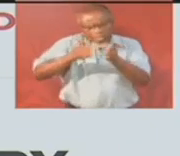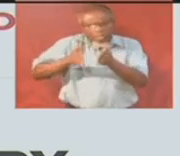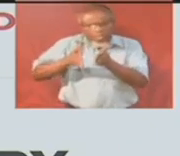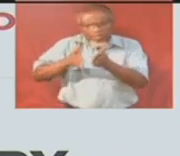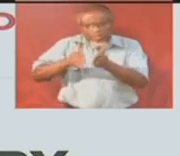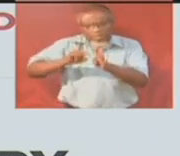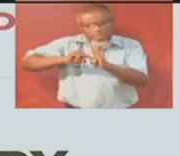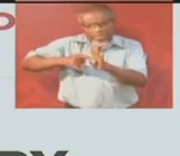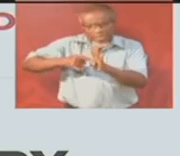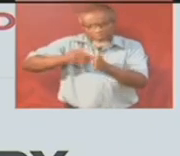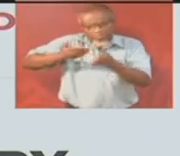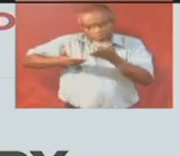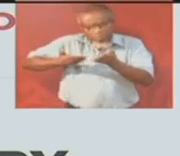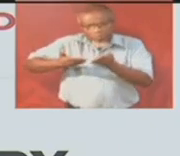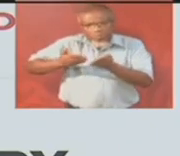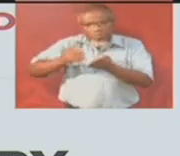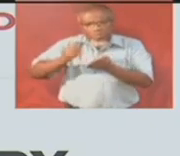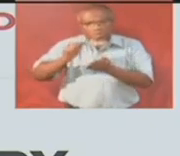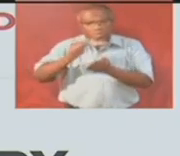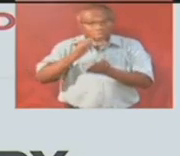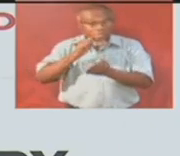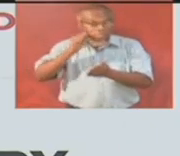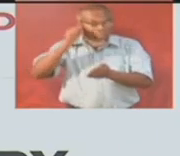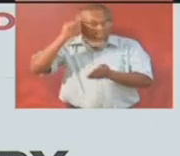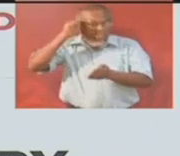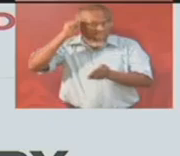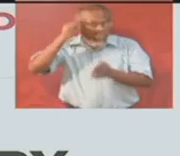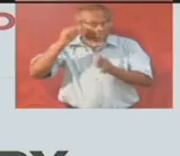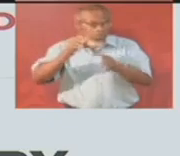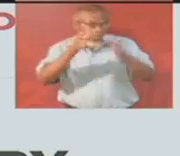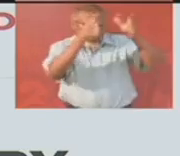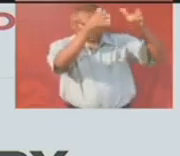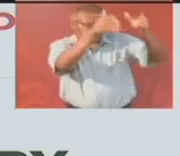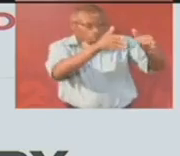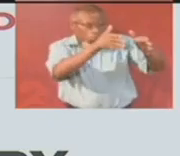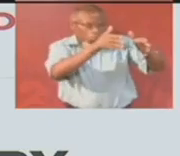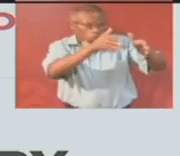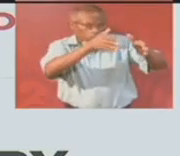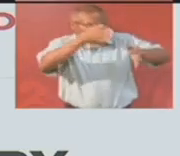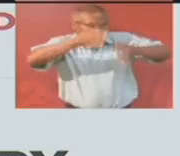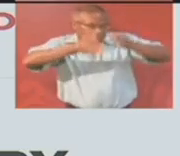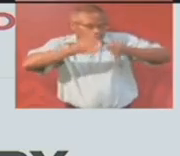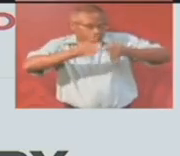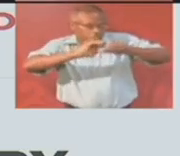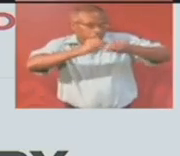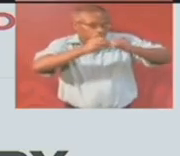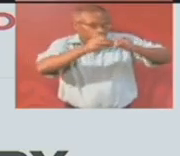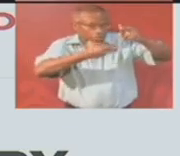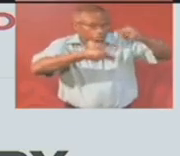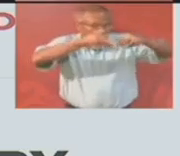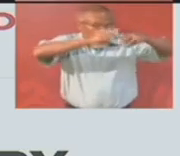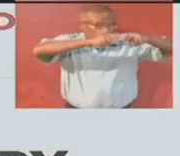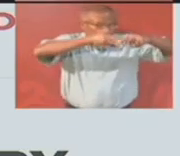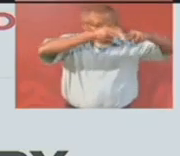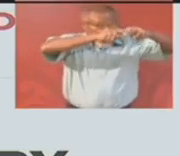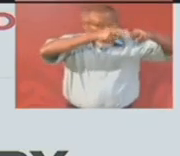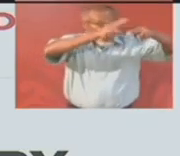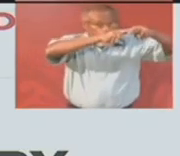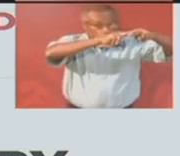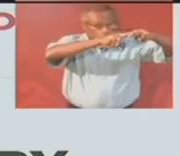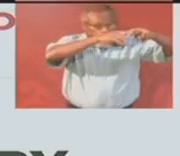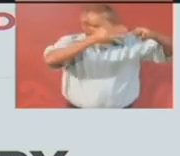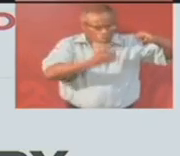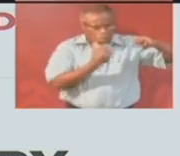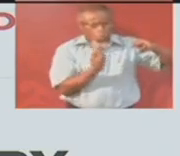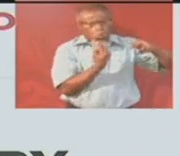the adult tower in Coover in case our numbers go up. Right now, we are only using the pediatric tower.